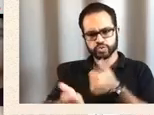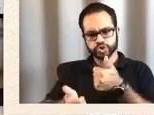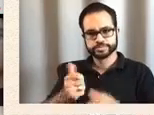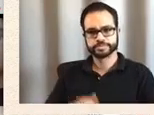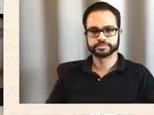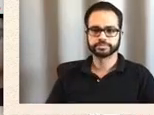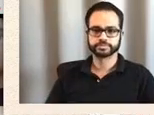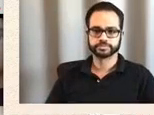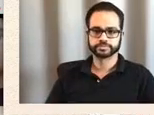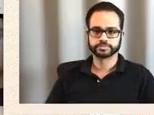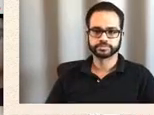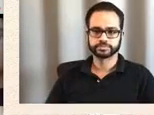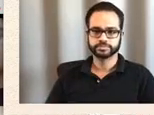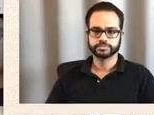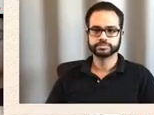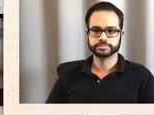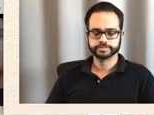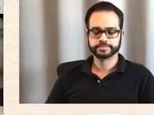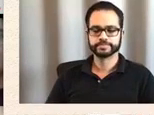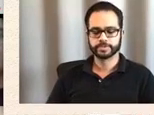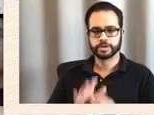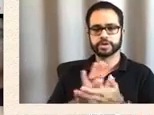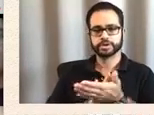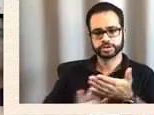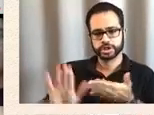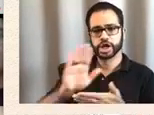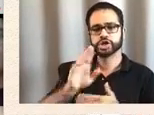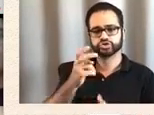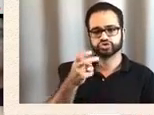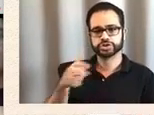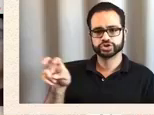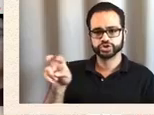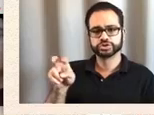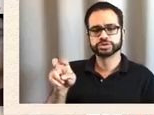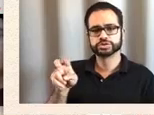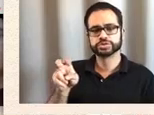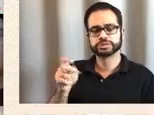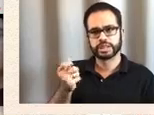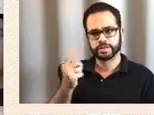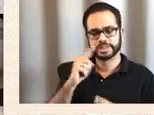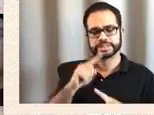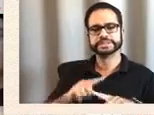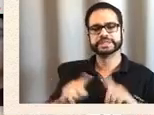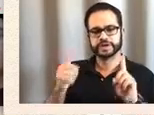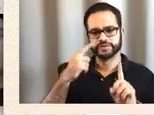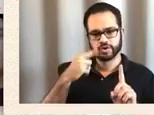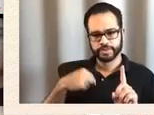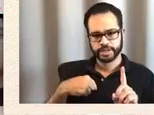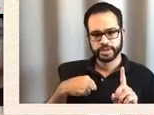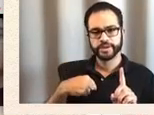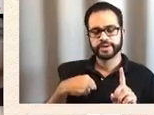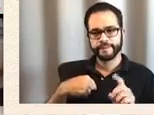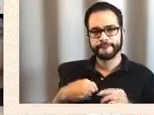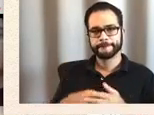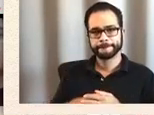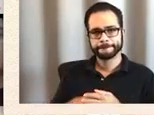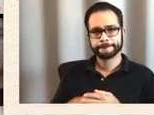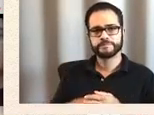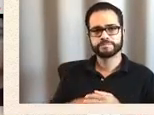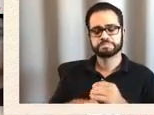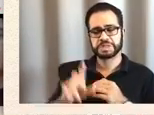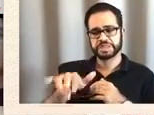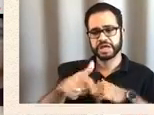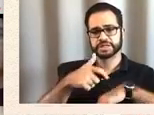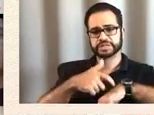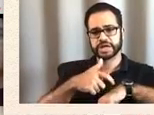So the college transition was different for me. I at the time I